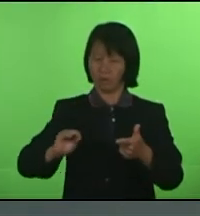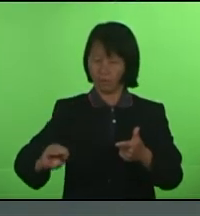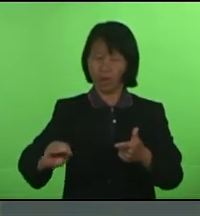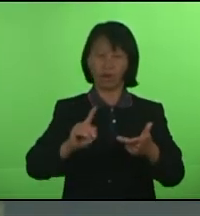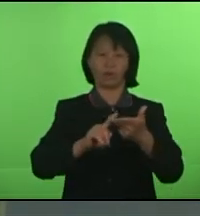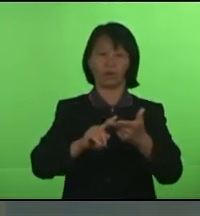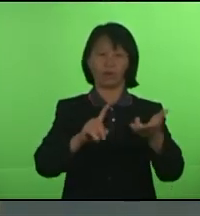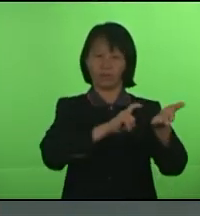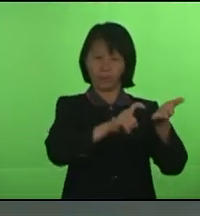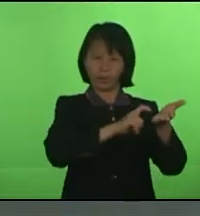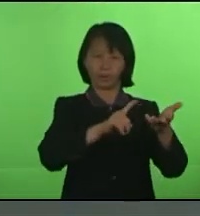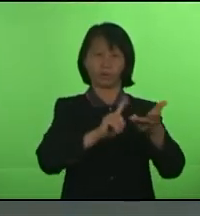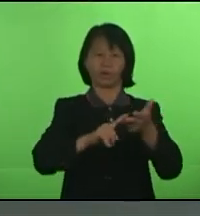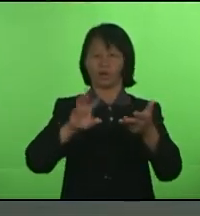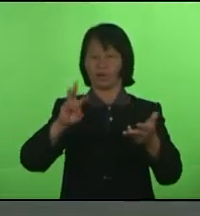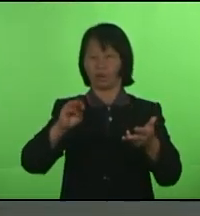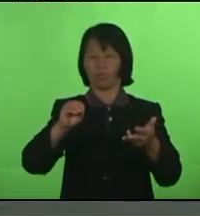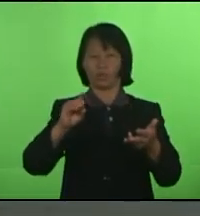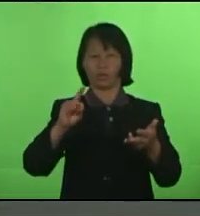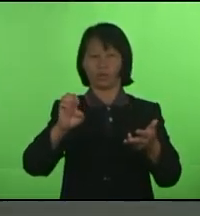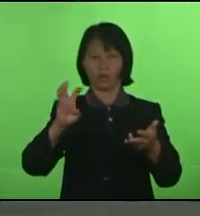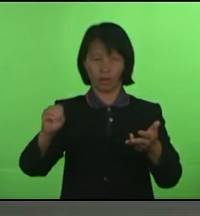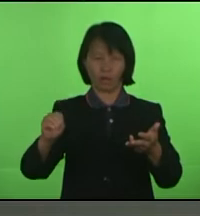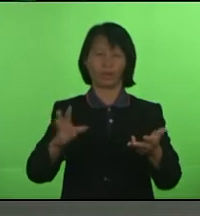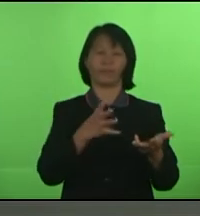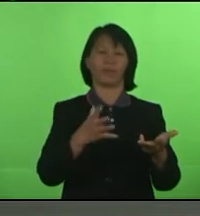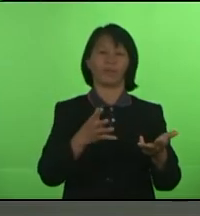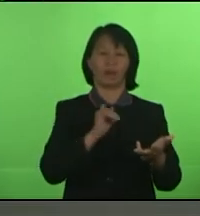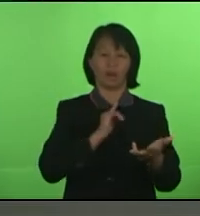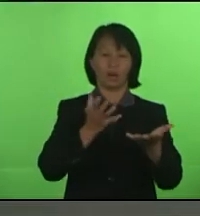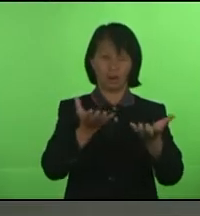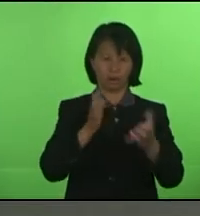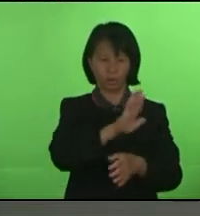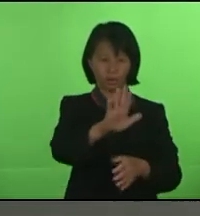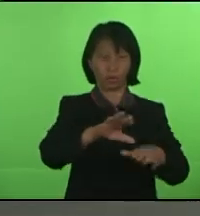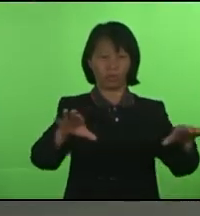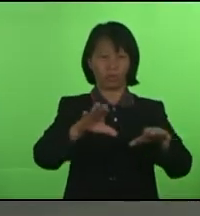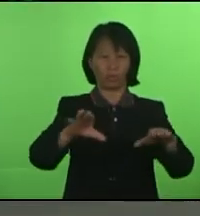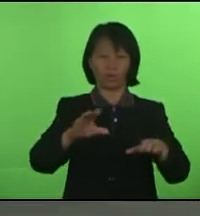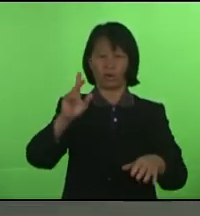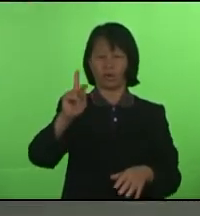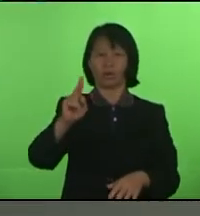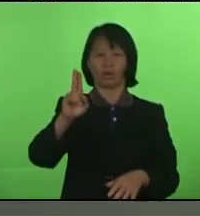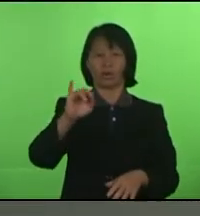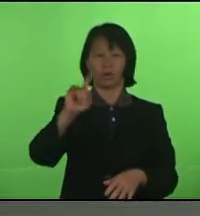the mouse, the printer, the modem. So I would like you to do